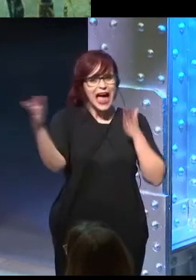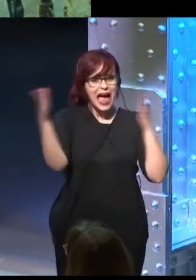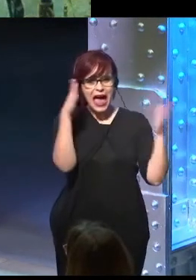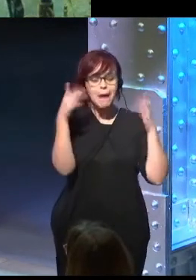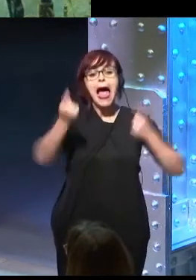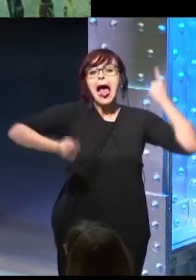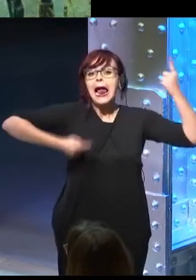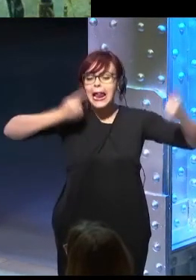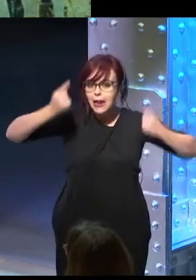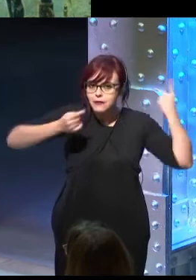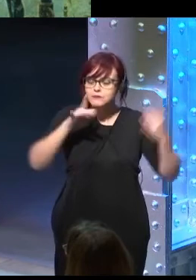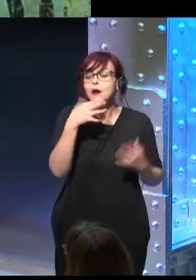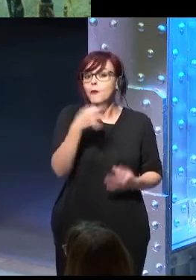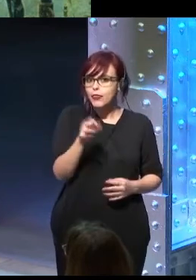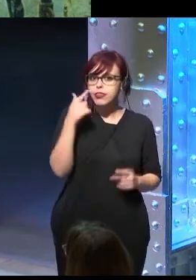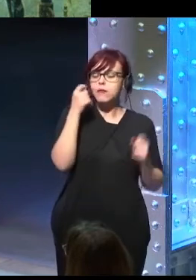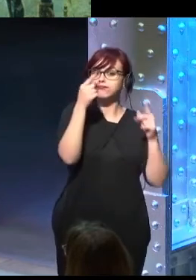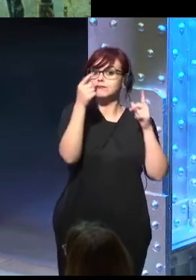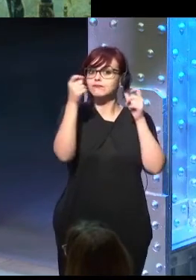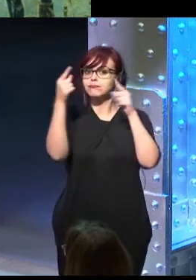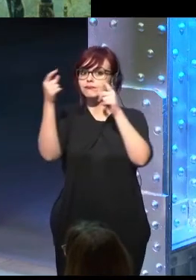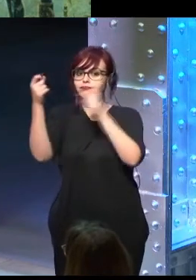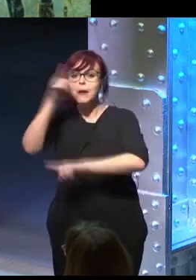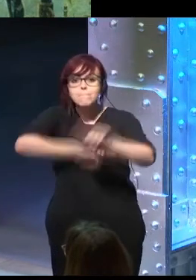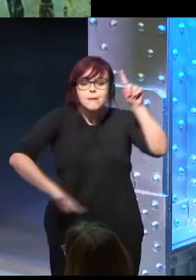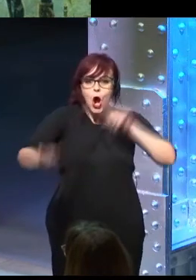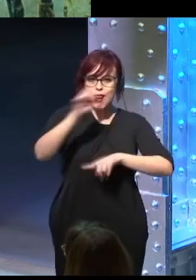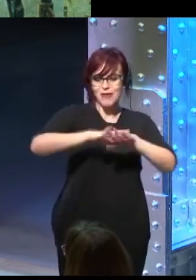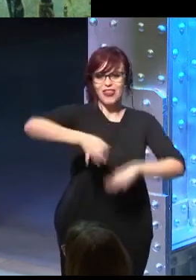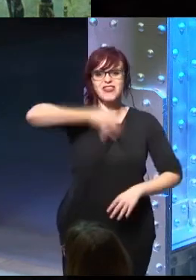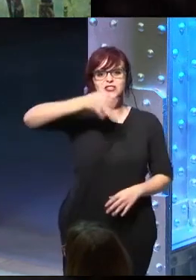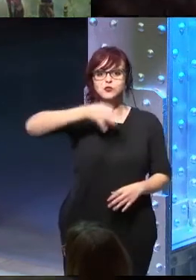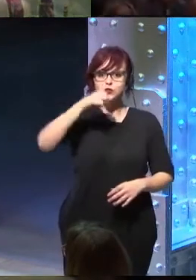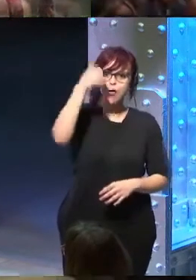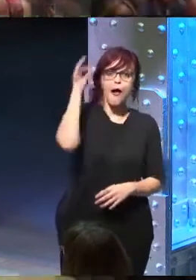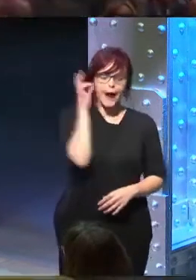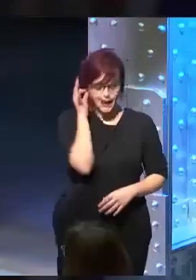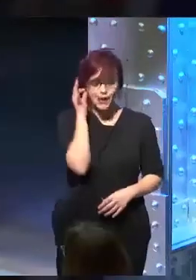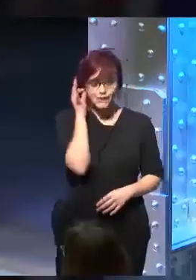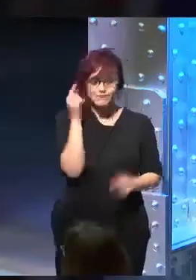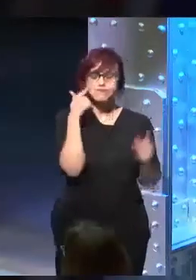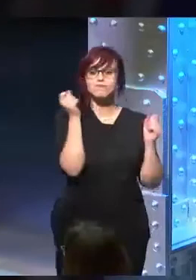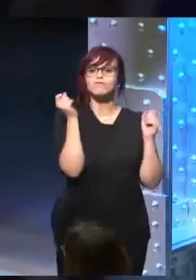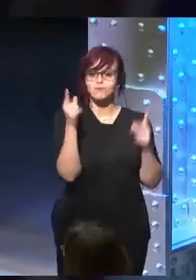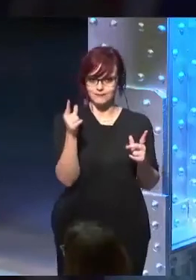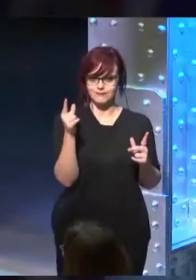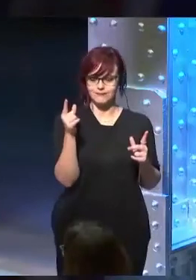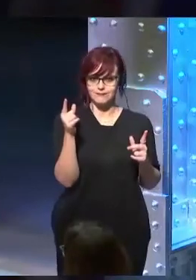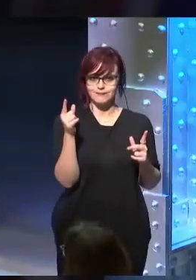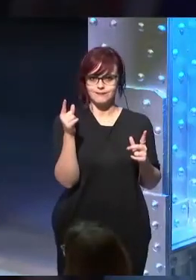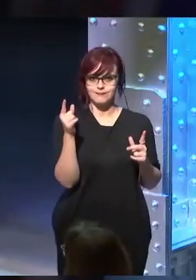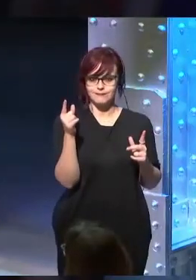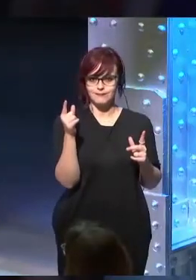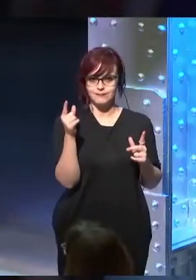saw the problems of gendered discourse. When the wife of Mark